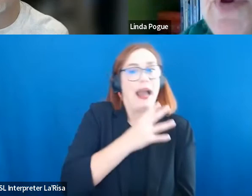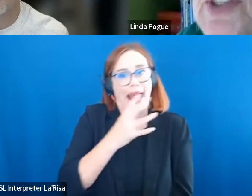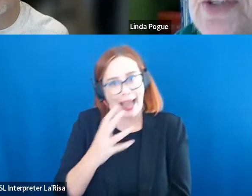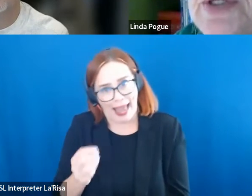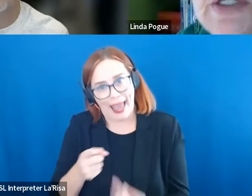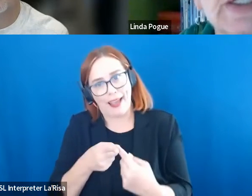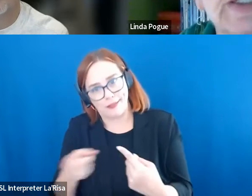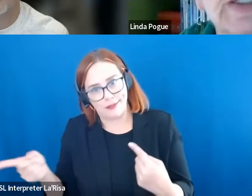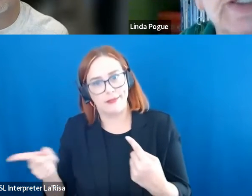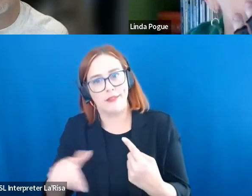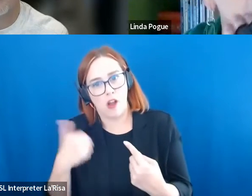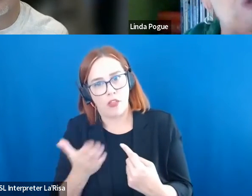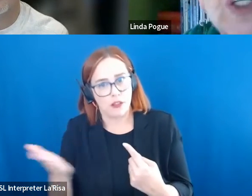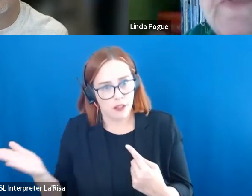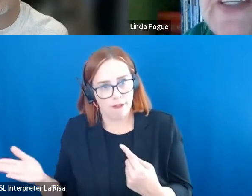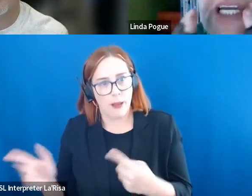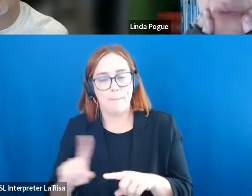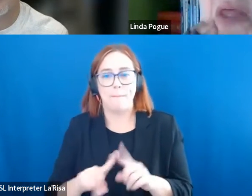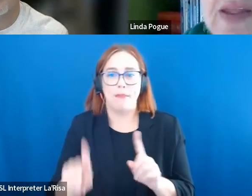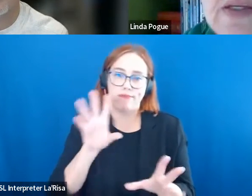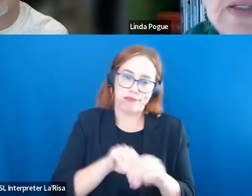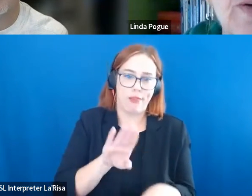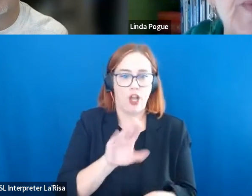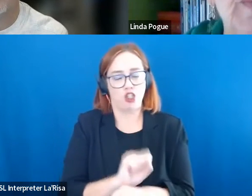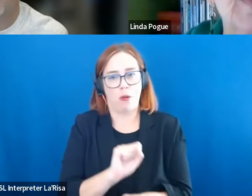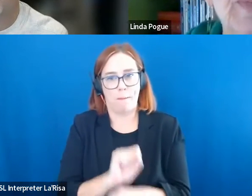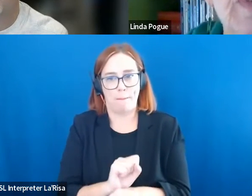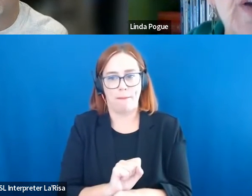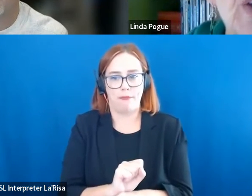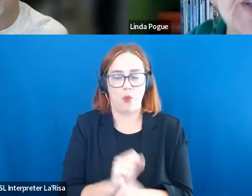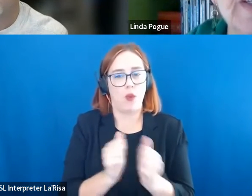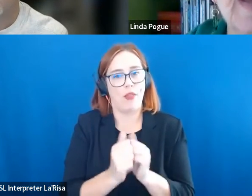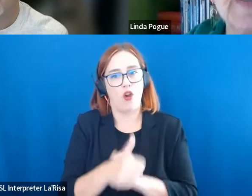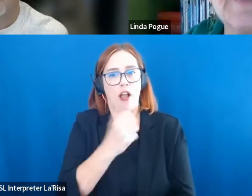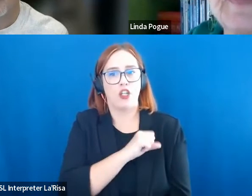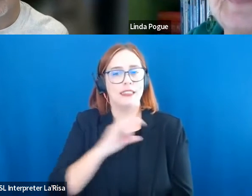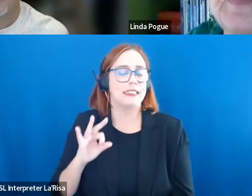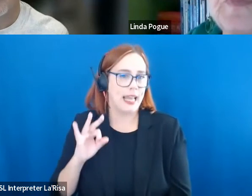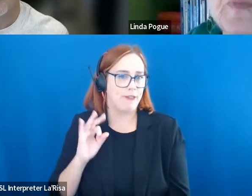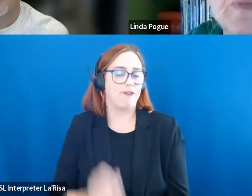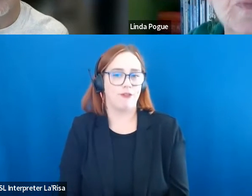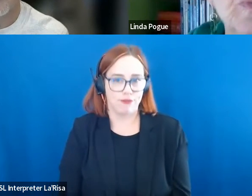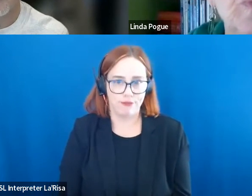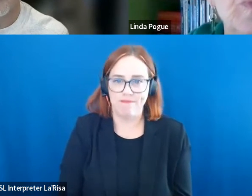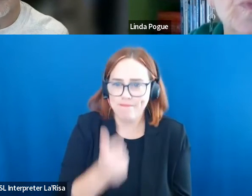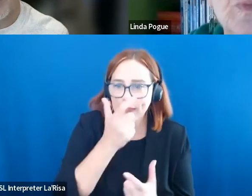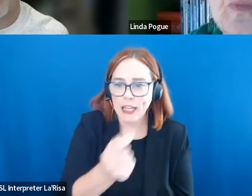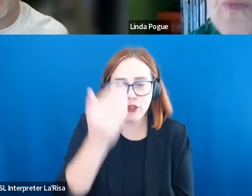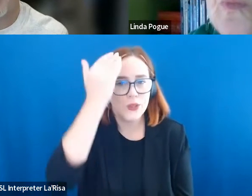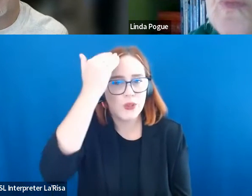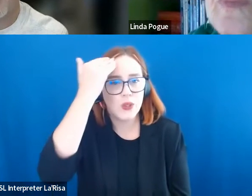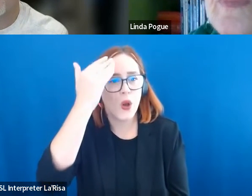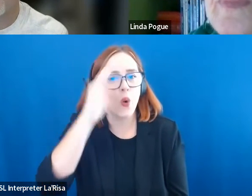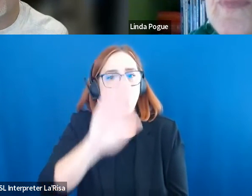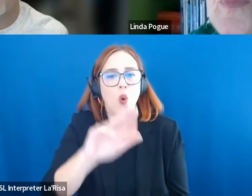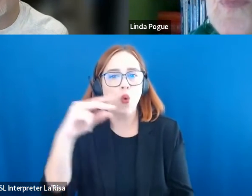title as opposed to just fitting in with other staff people. Be very interested in that. I mean, a